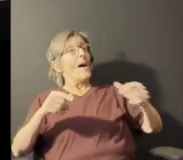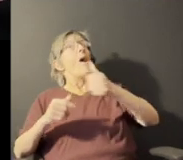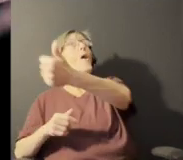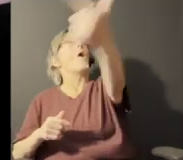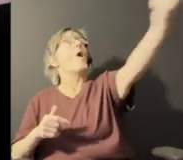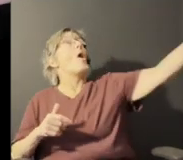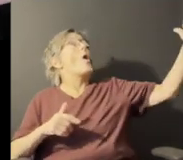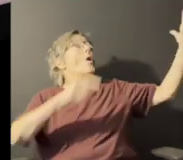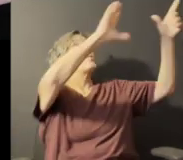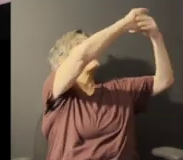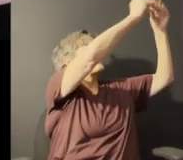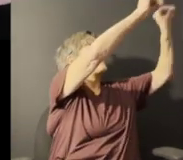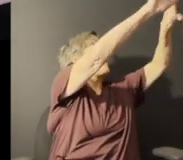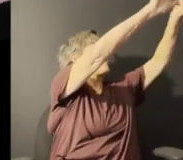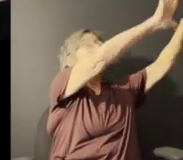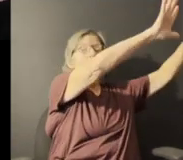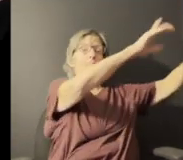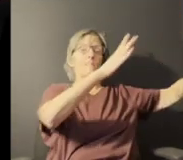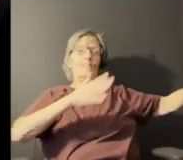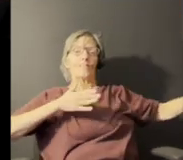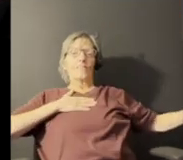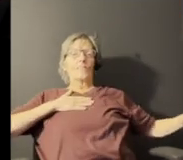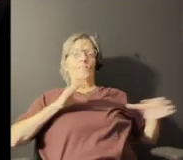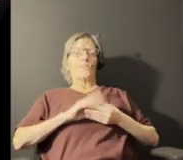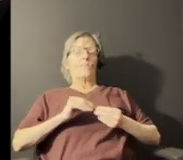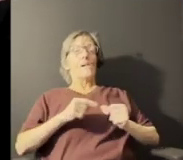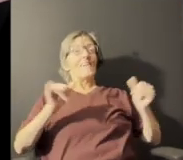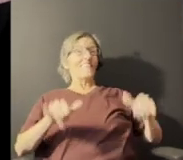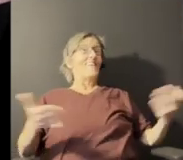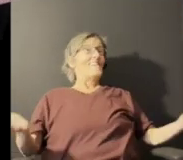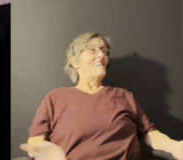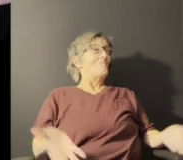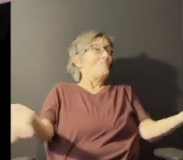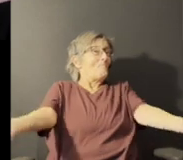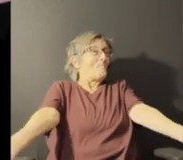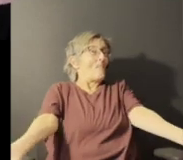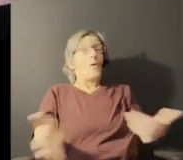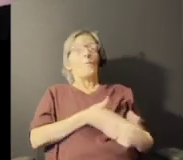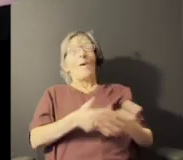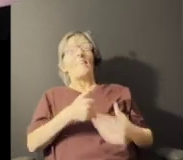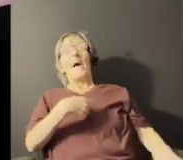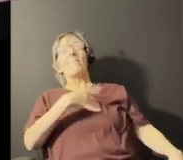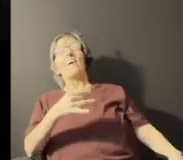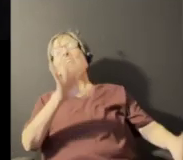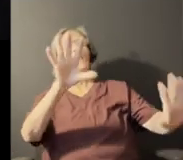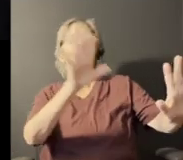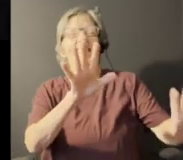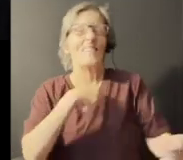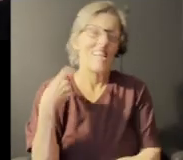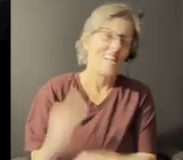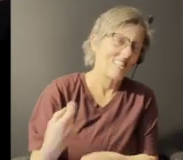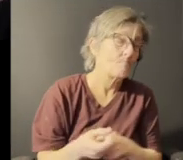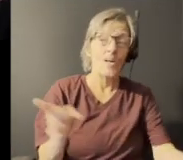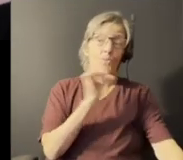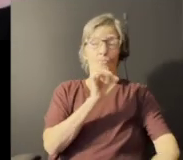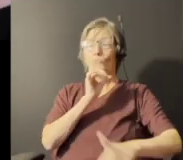to everyone's story. So, so here we are, whether I like it or not. No, I'm kidding.